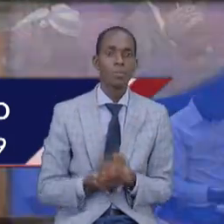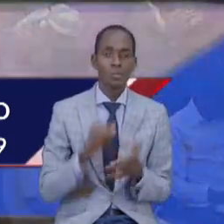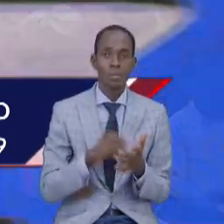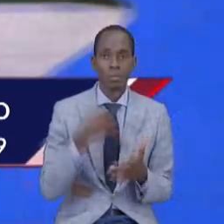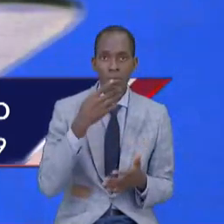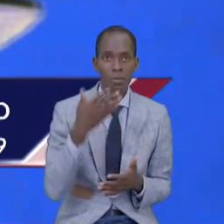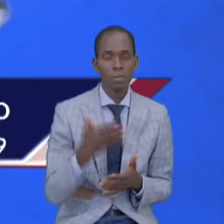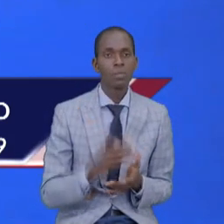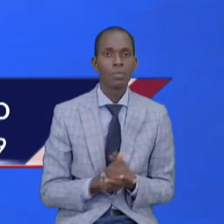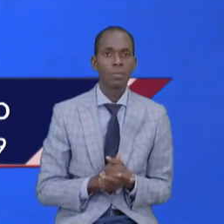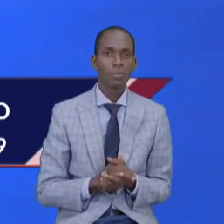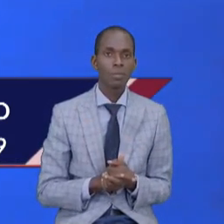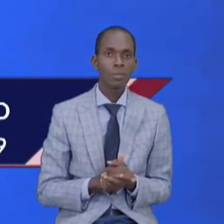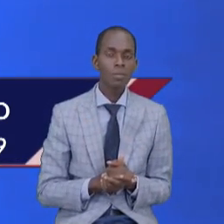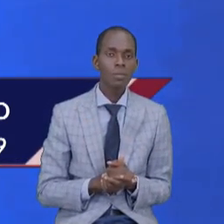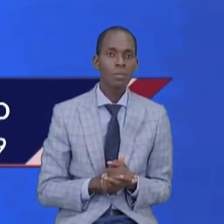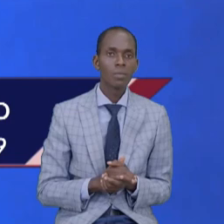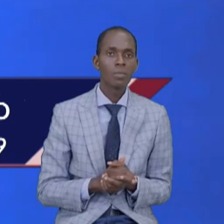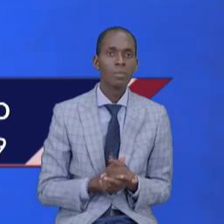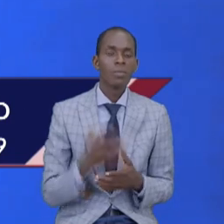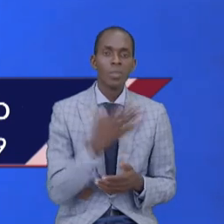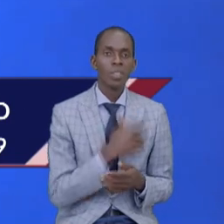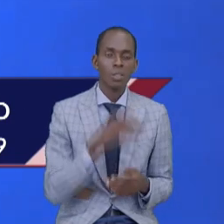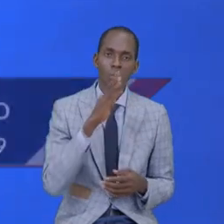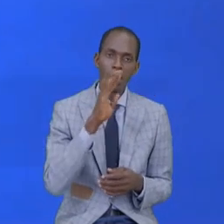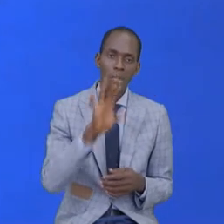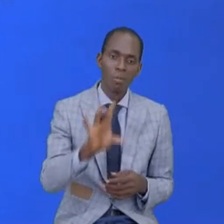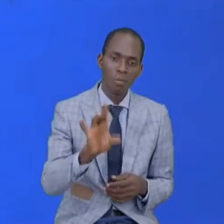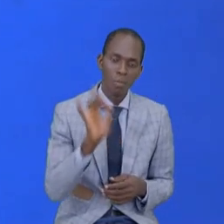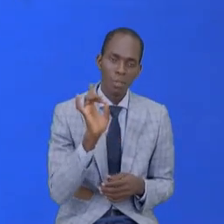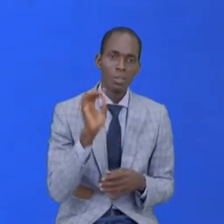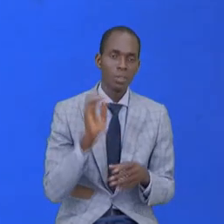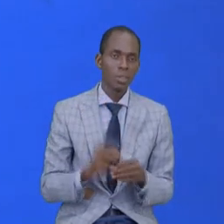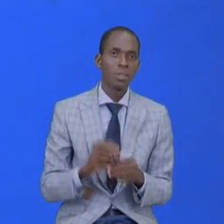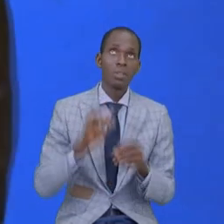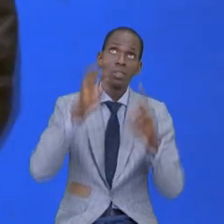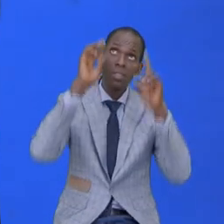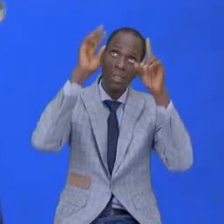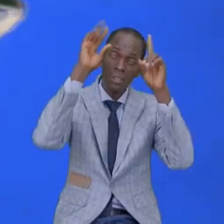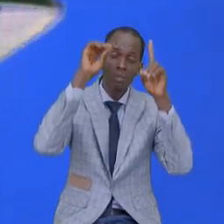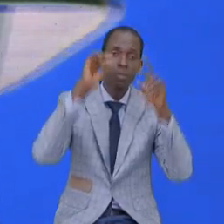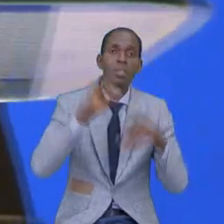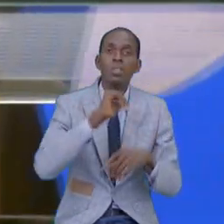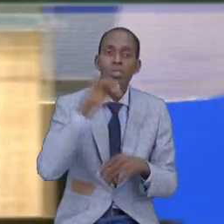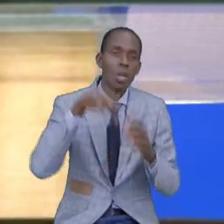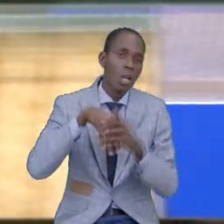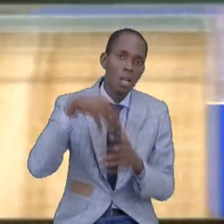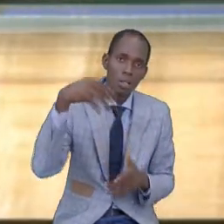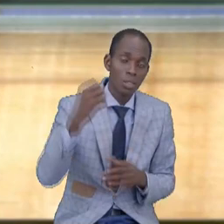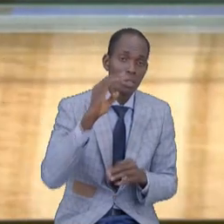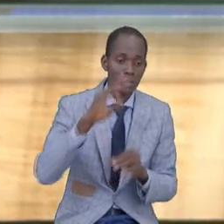says, and be found in him, not outside him. If you crawl